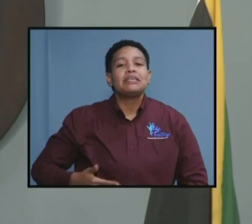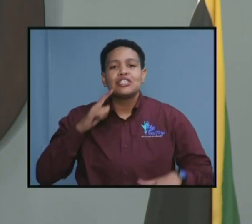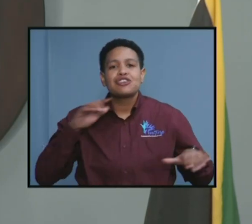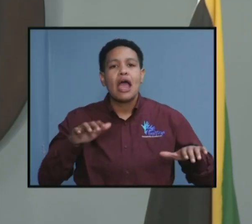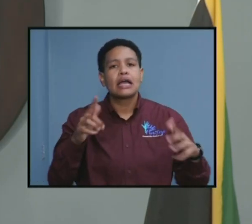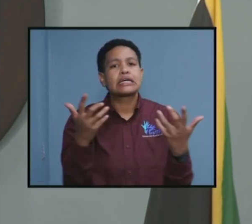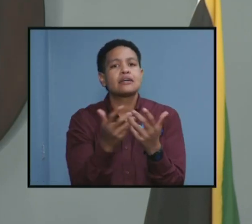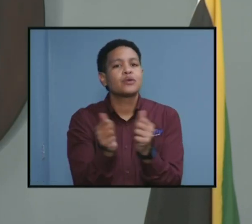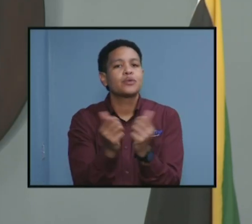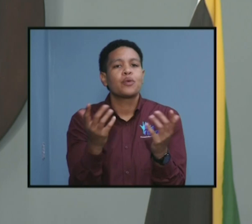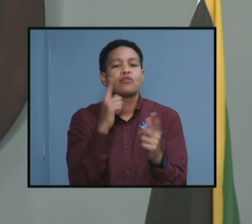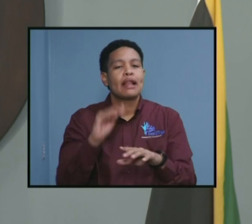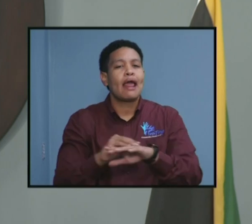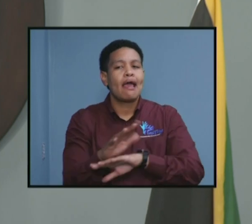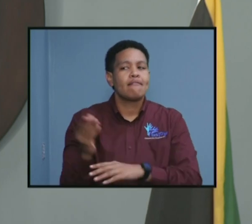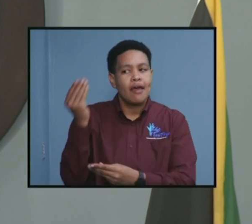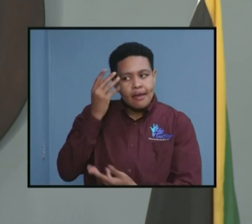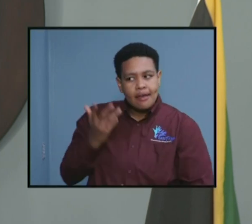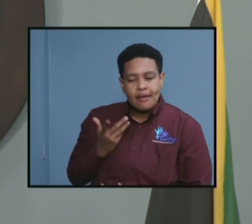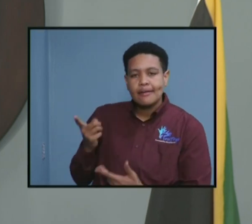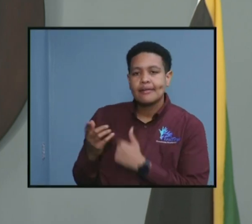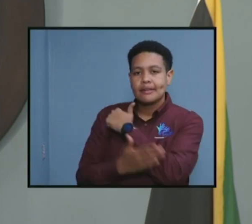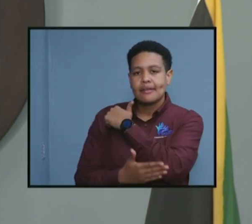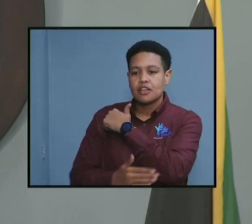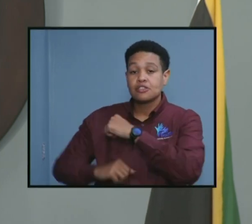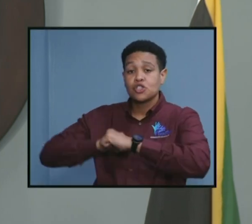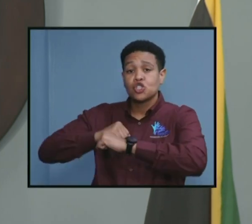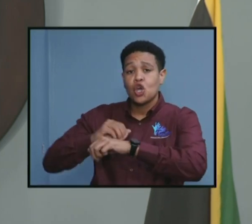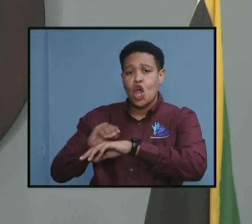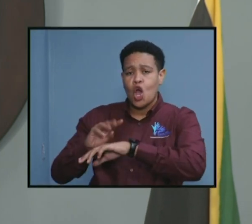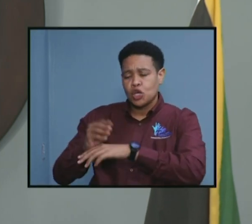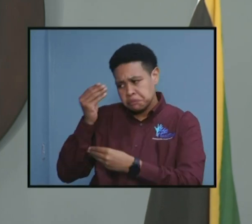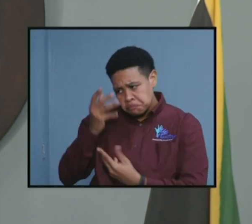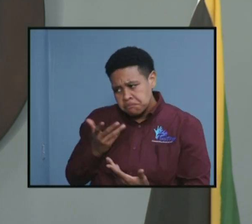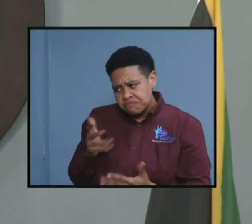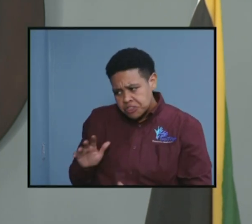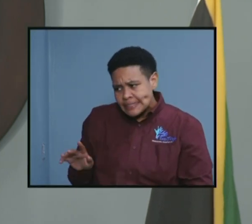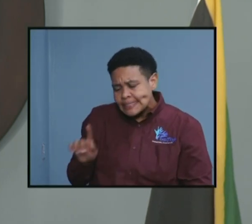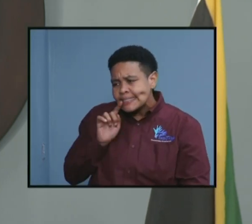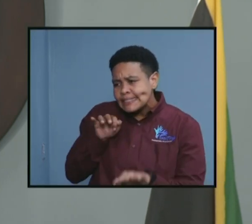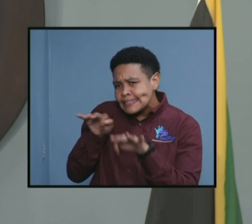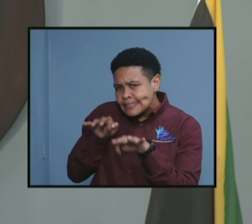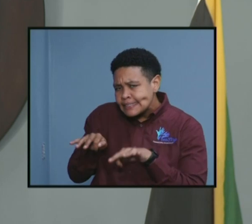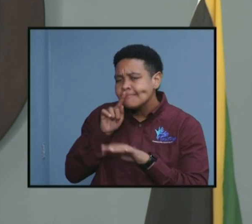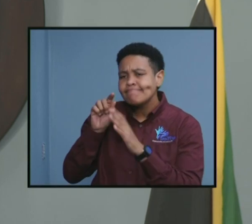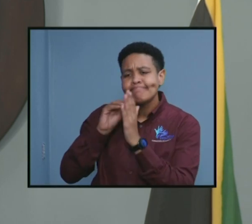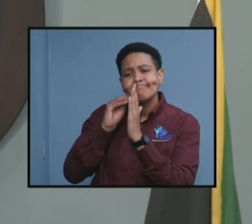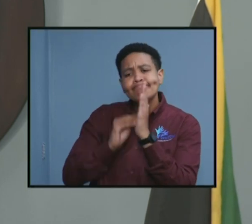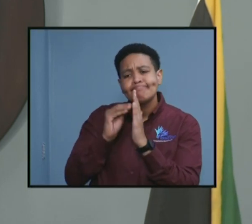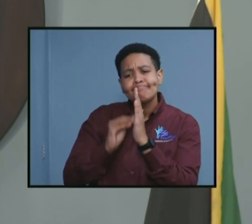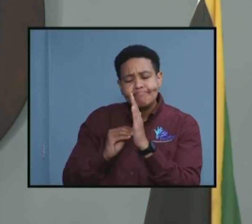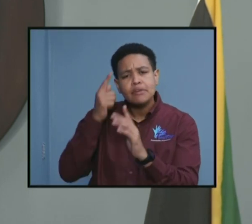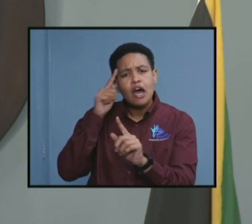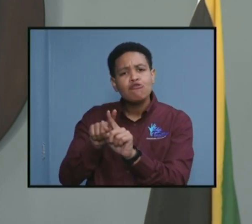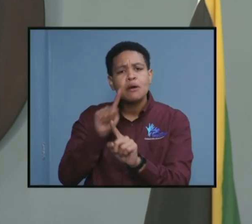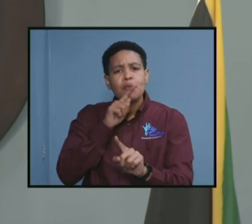in accordance with the advice of the National Security Council and having received the written agreement of the Commissioner